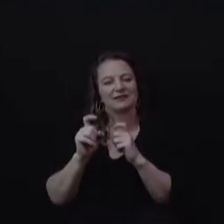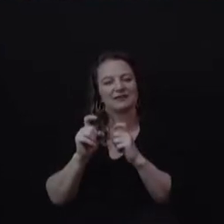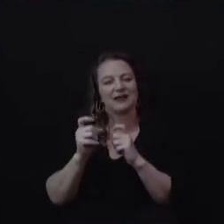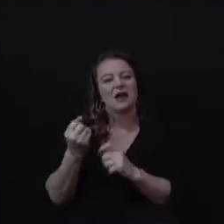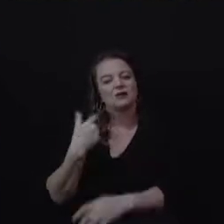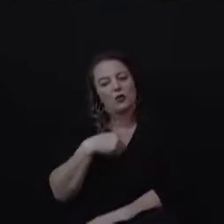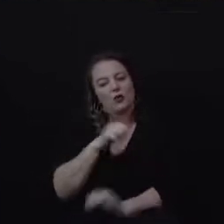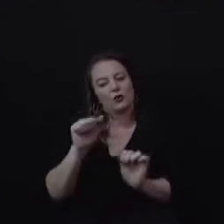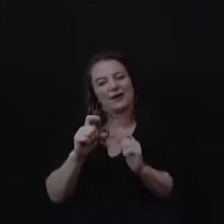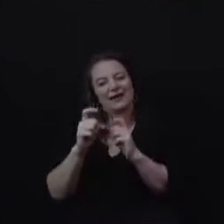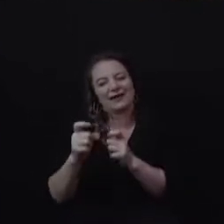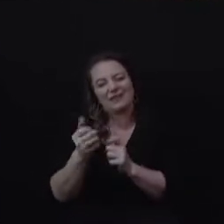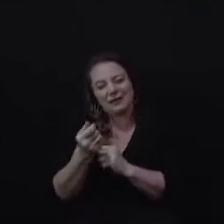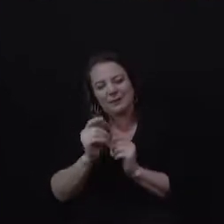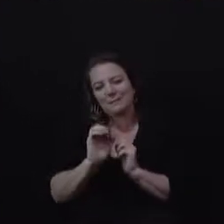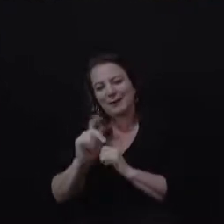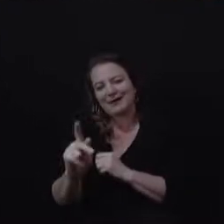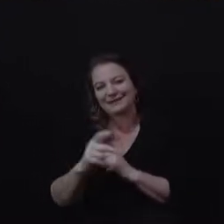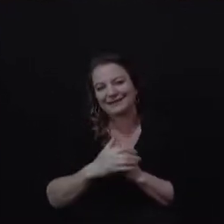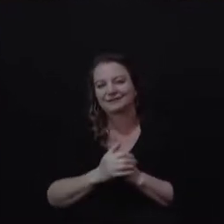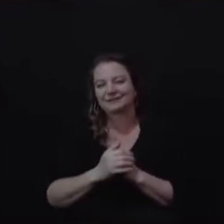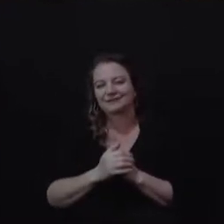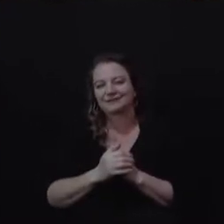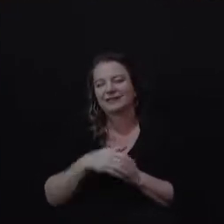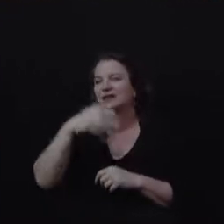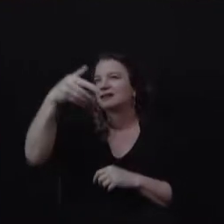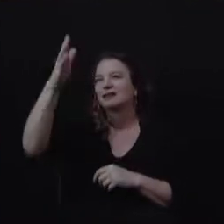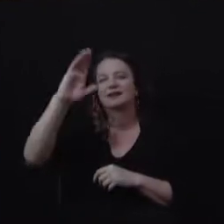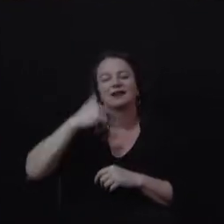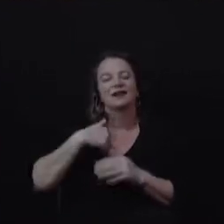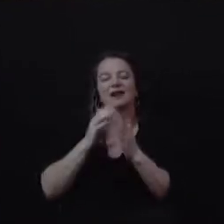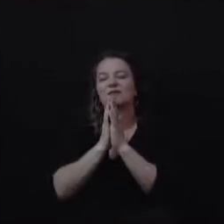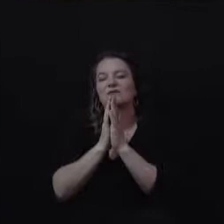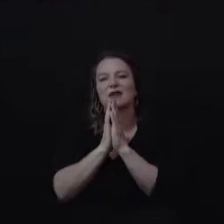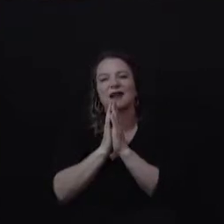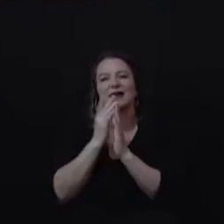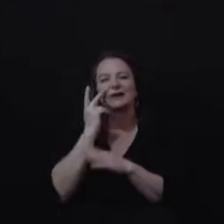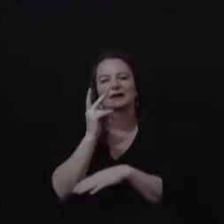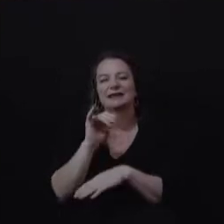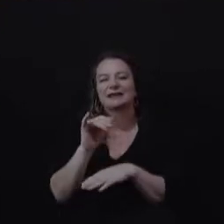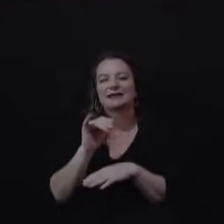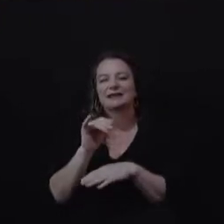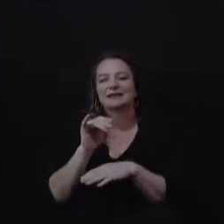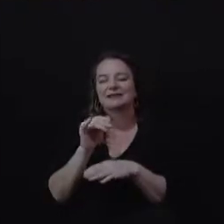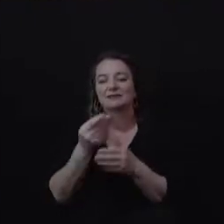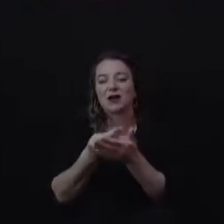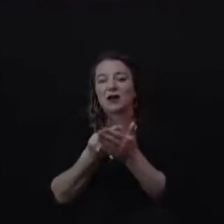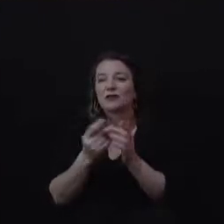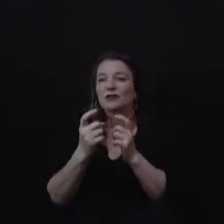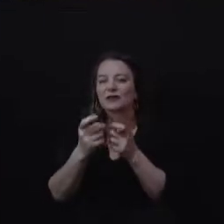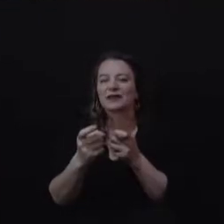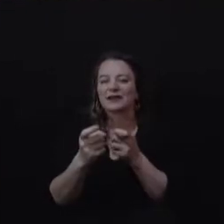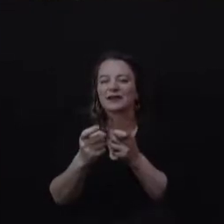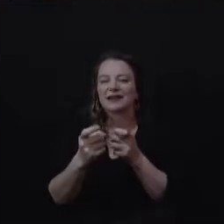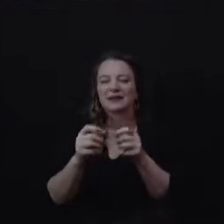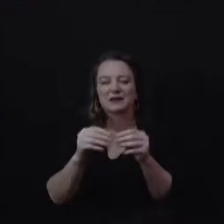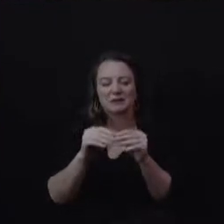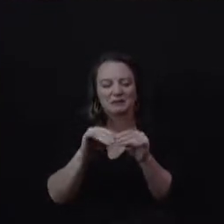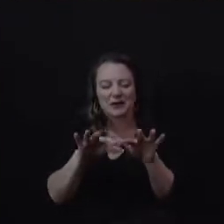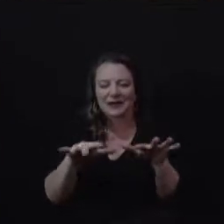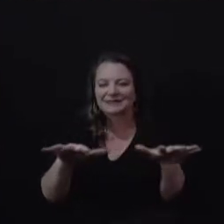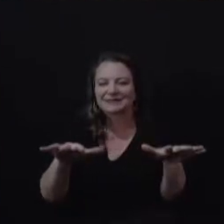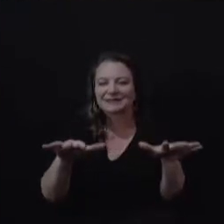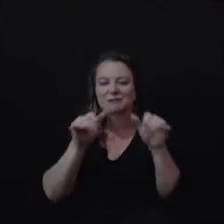can give a small portion back to you. God, I pray that you'd be with this offering, that you would break it, that you'd bless it, that you would multiply